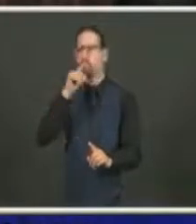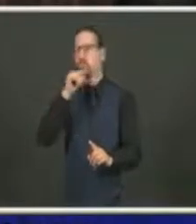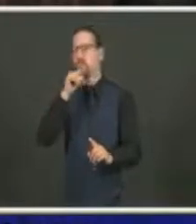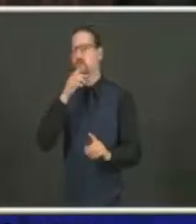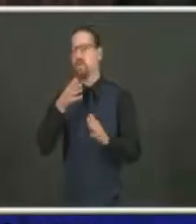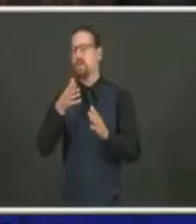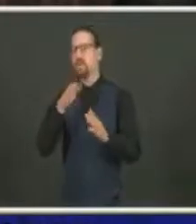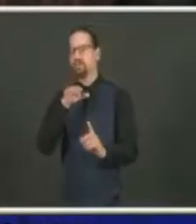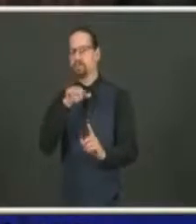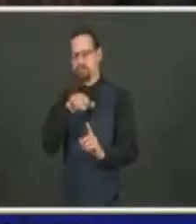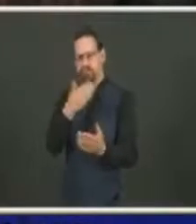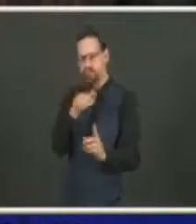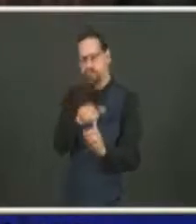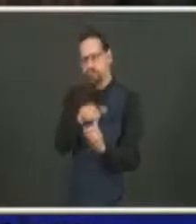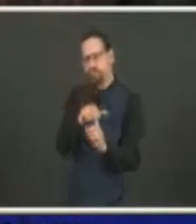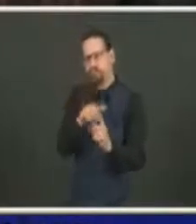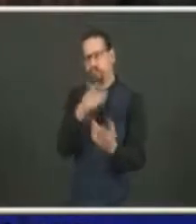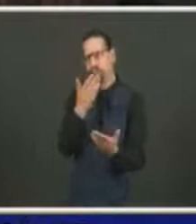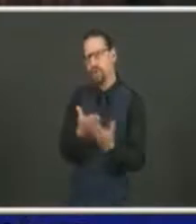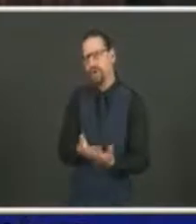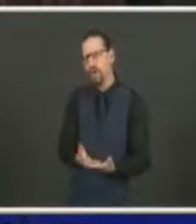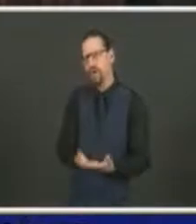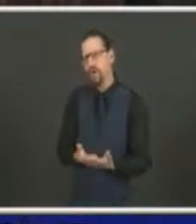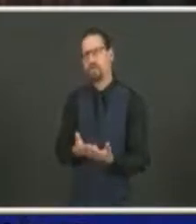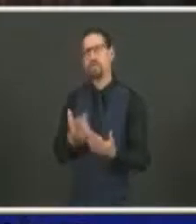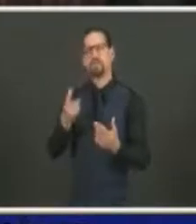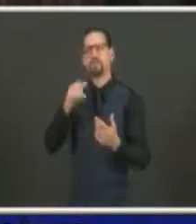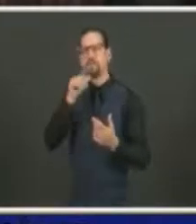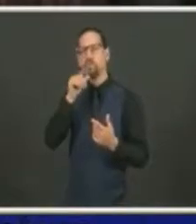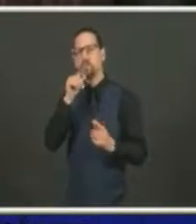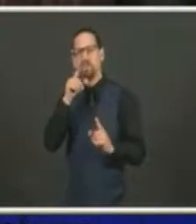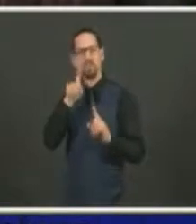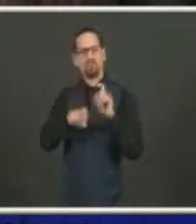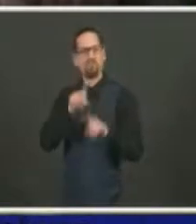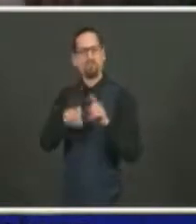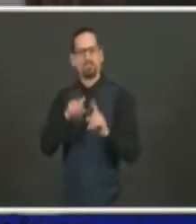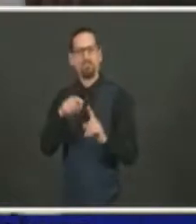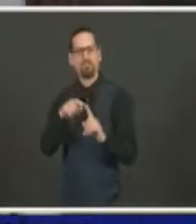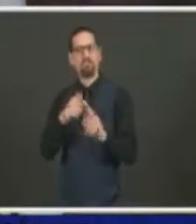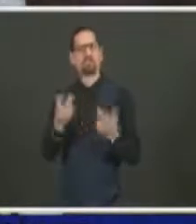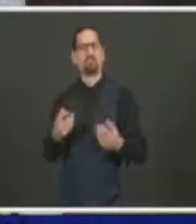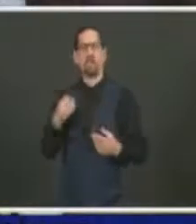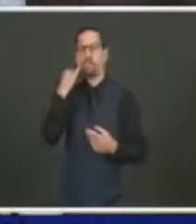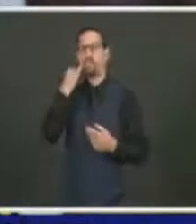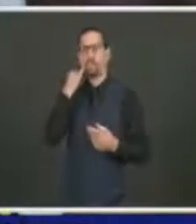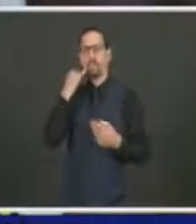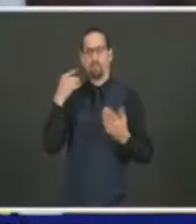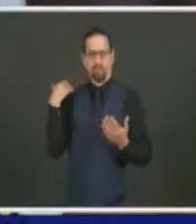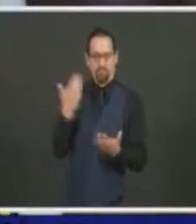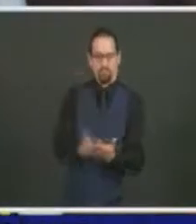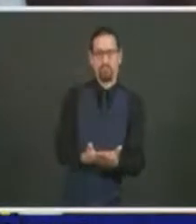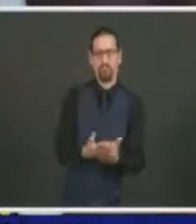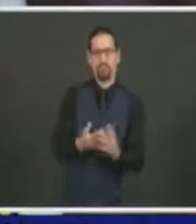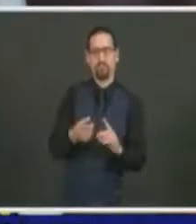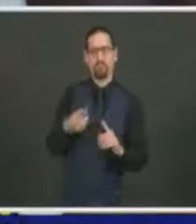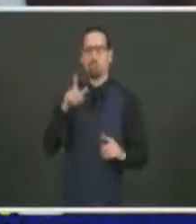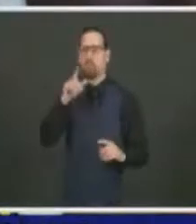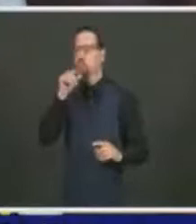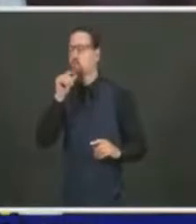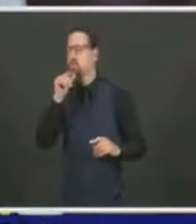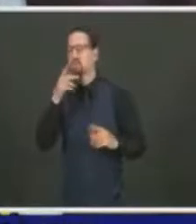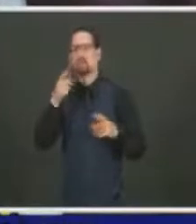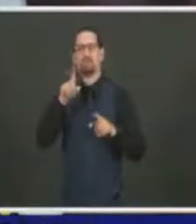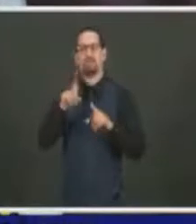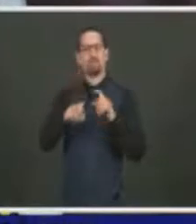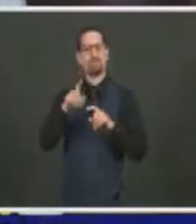And then if you're coming back to Rhode Island and take a test, who would then days later ask to see the proof that you've